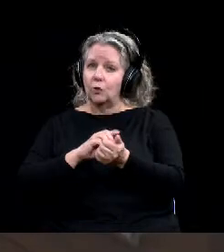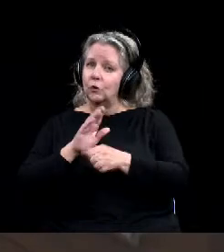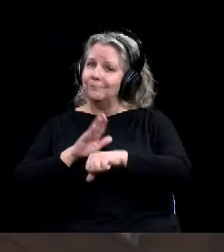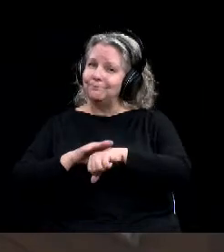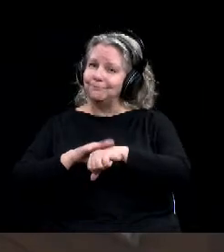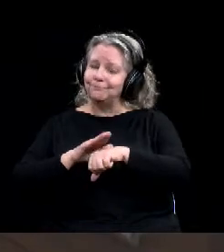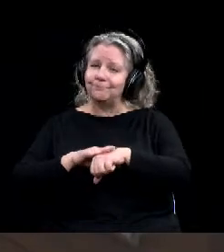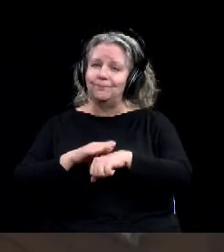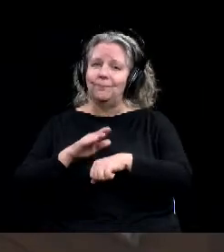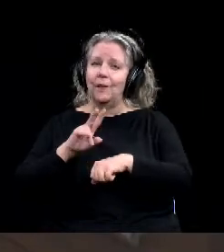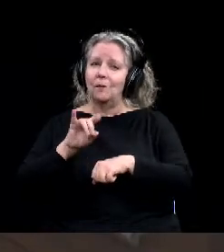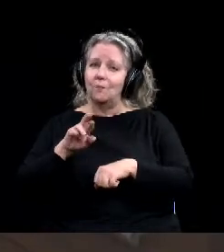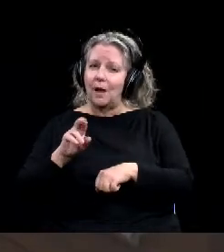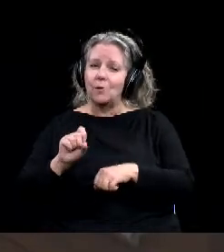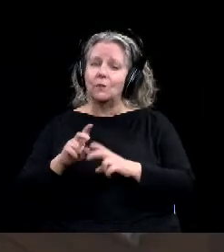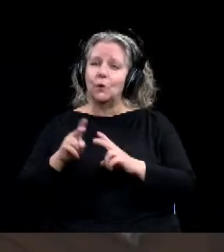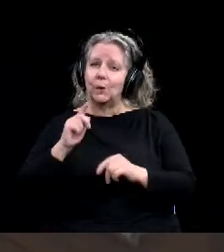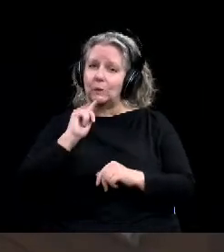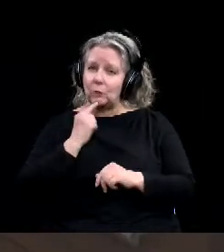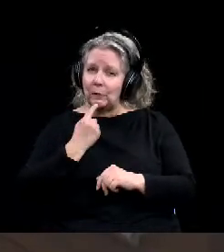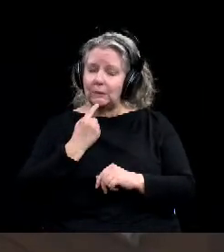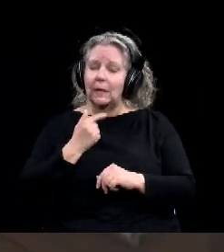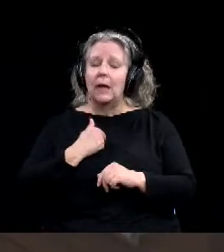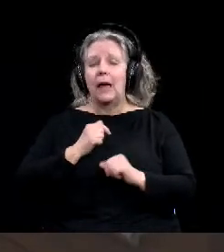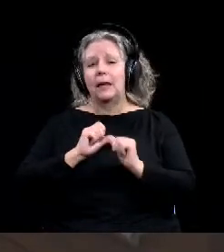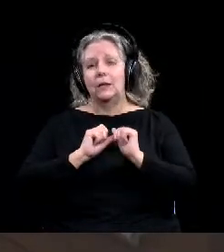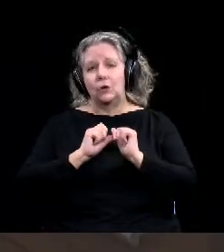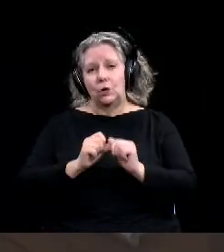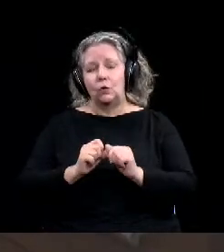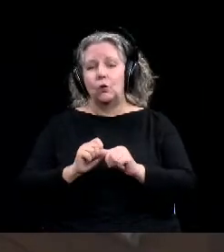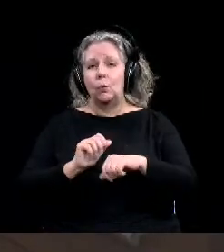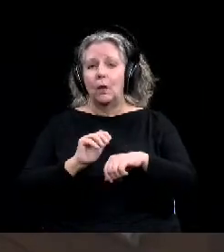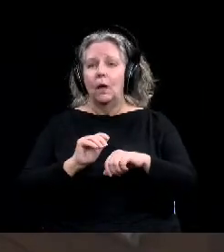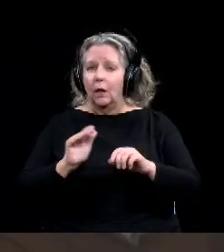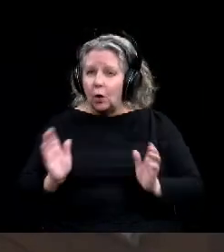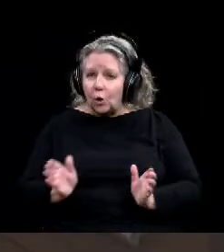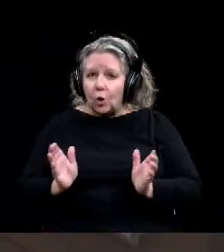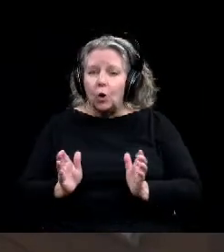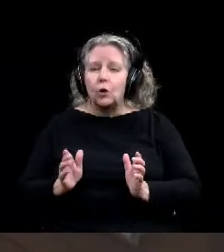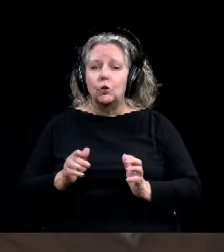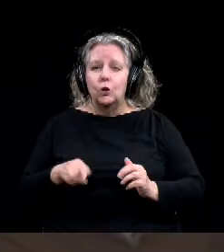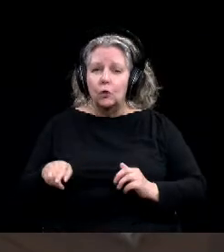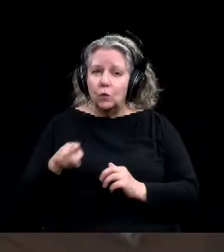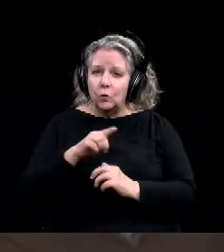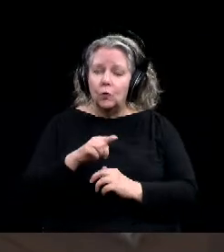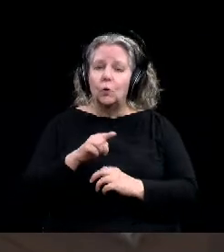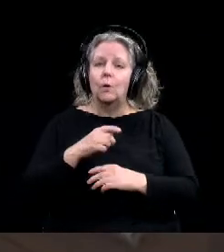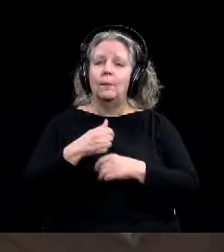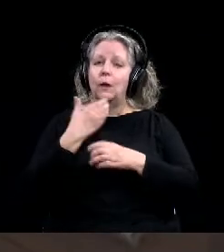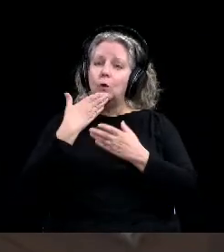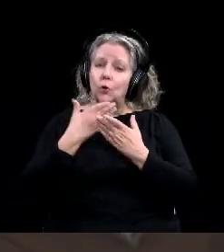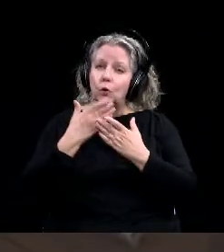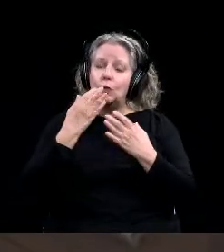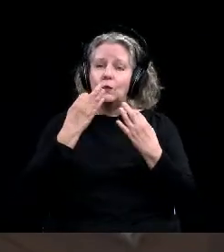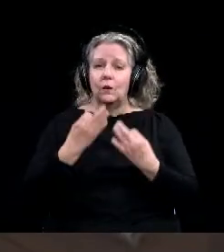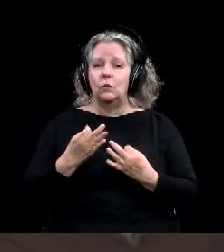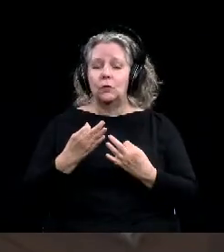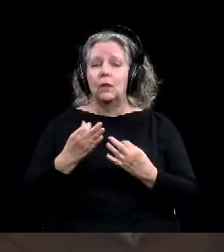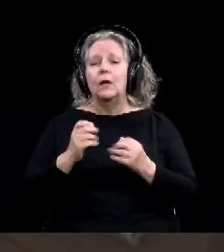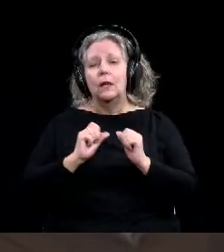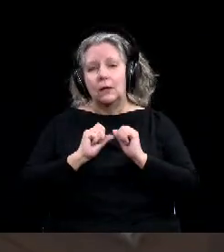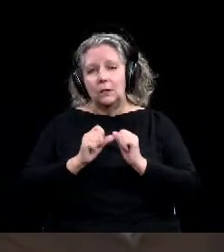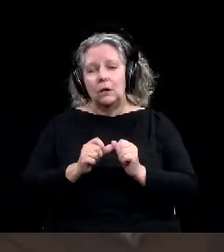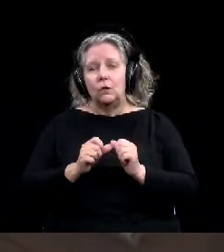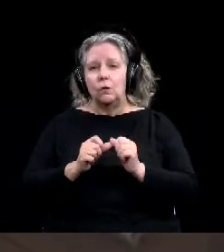community to make wise decisions, continue to listen to our doctors by masking in public, following safe distancing protocols, and washing our